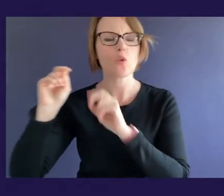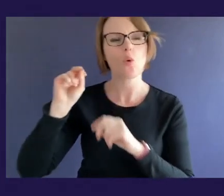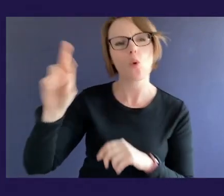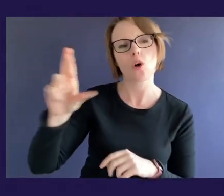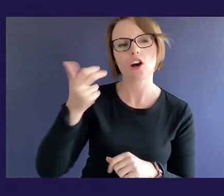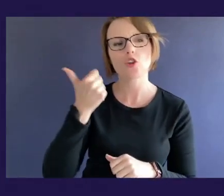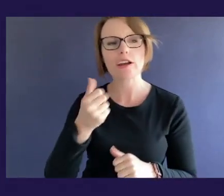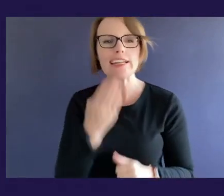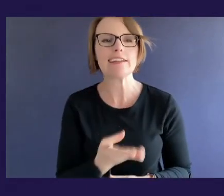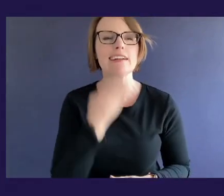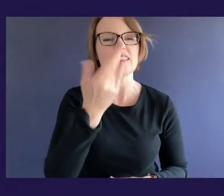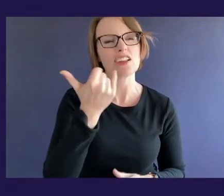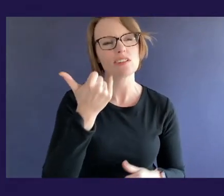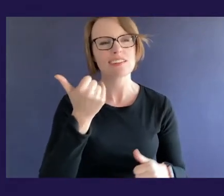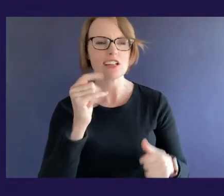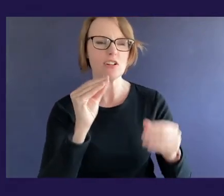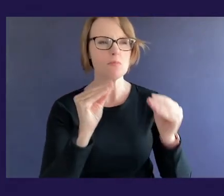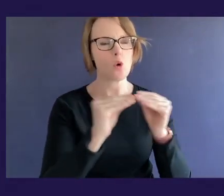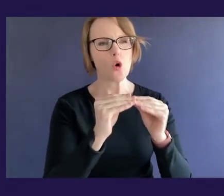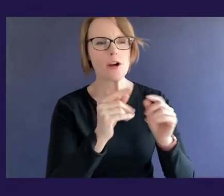anybody wants to react to that.